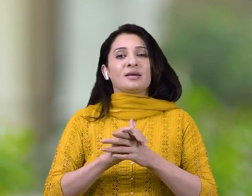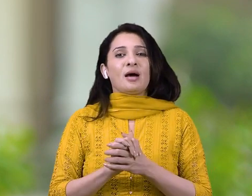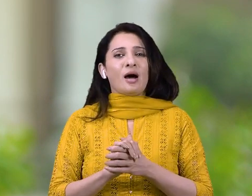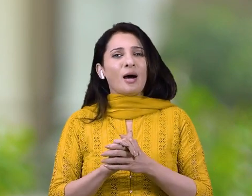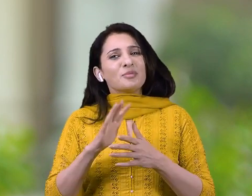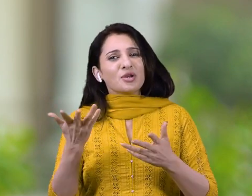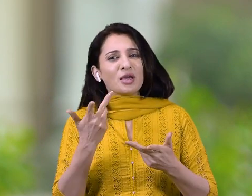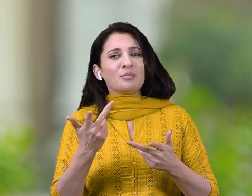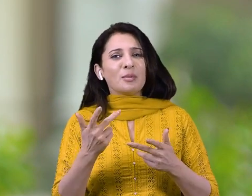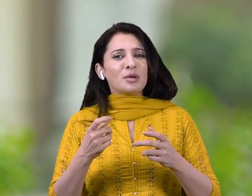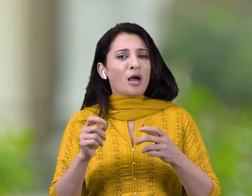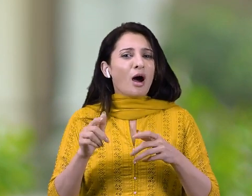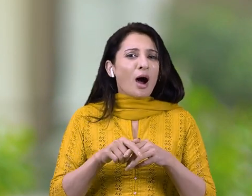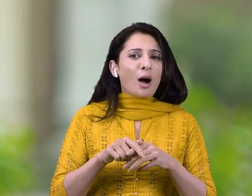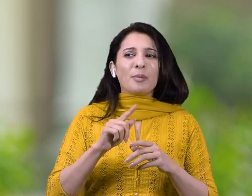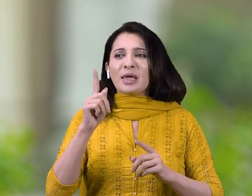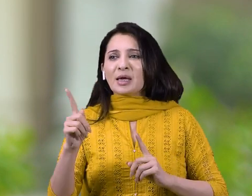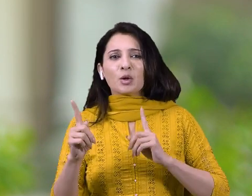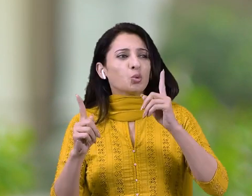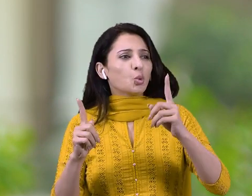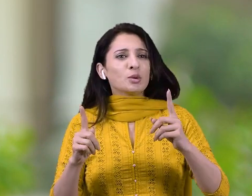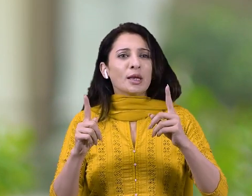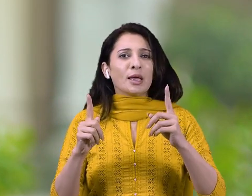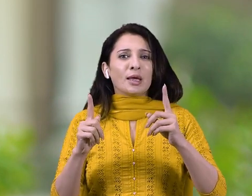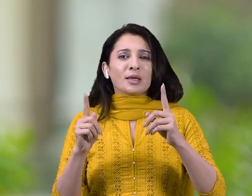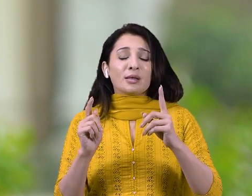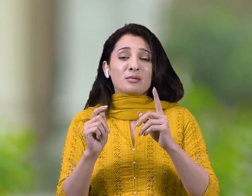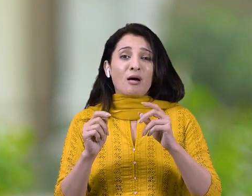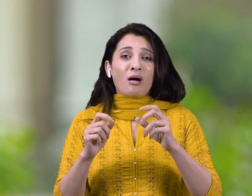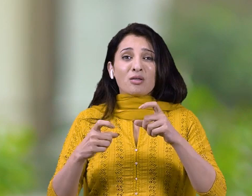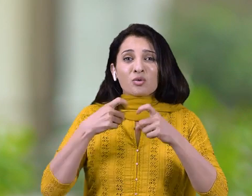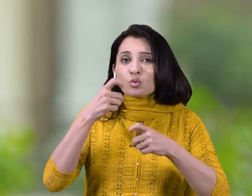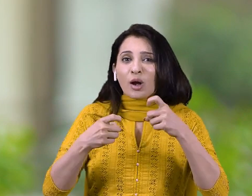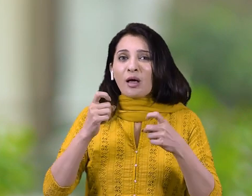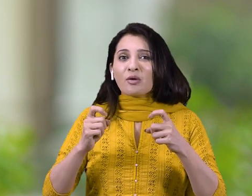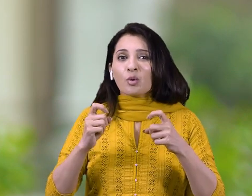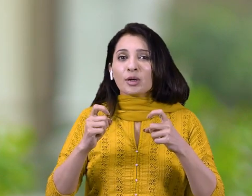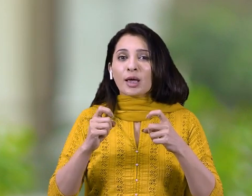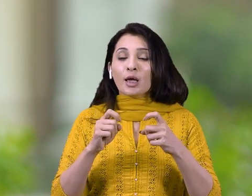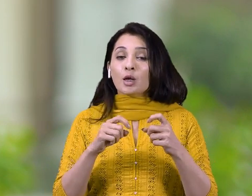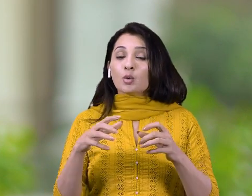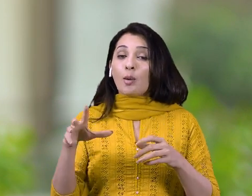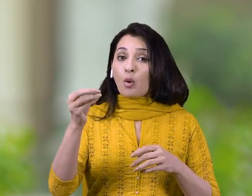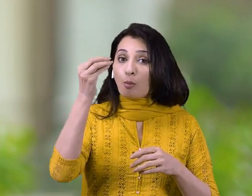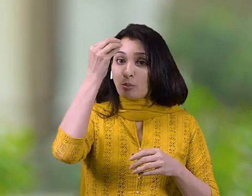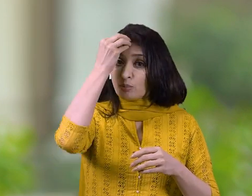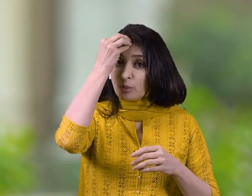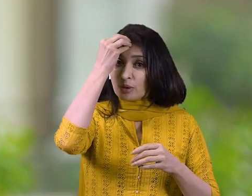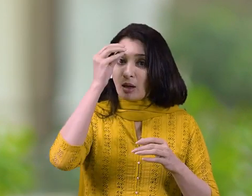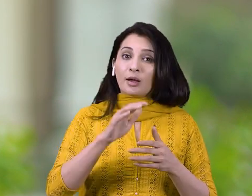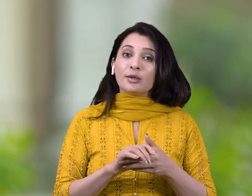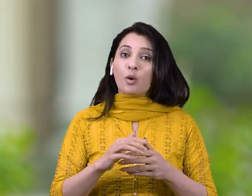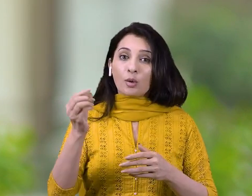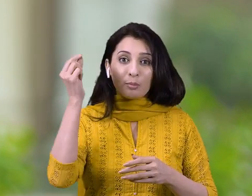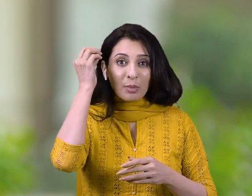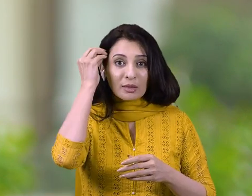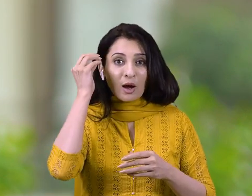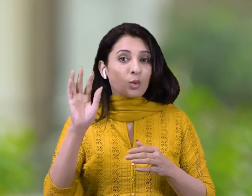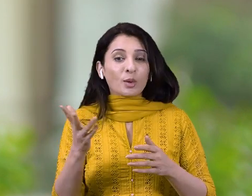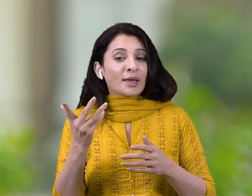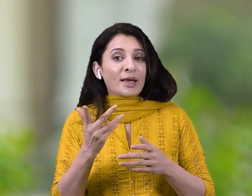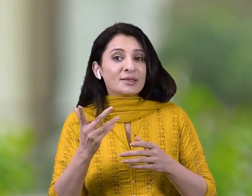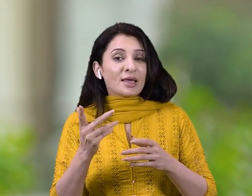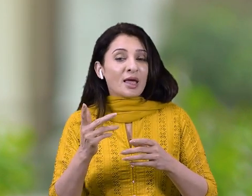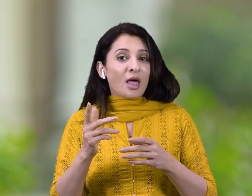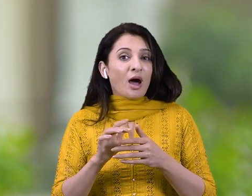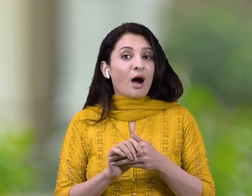in anything, in any conflict, in any time where you feel as though that there could be a conflict potentially, you know how to deal with it. You're not the